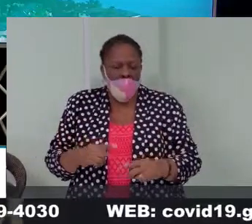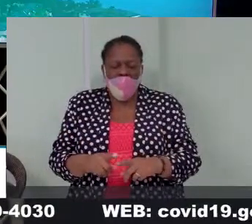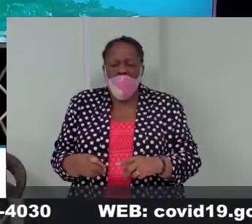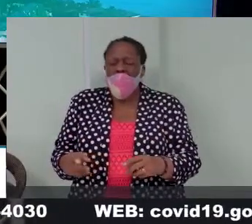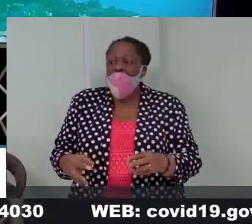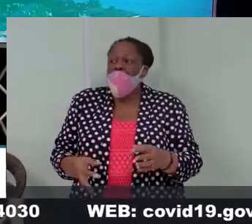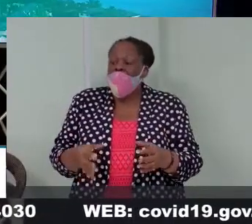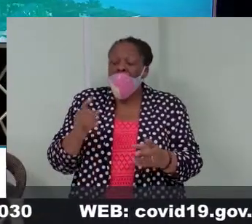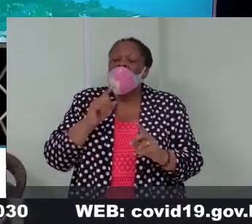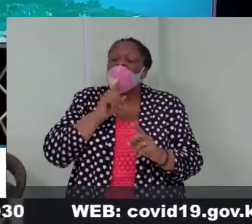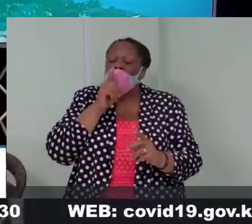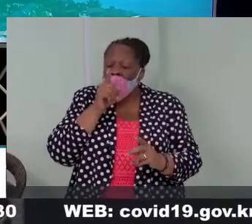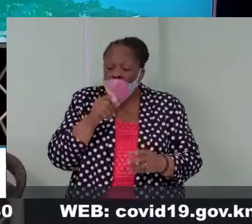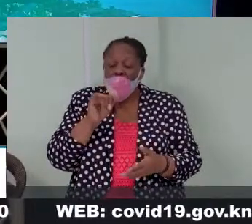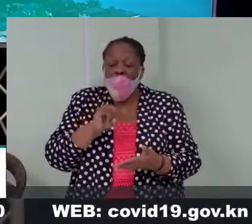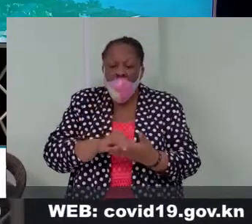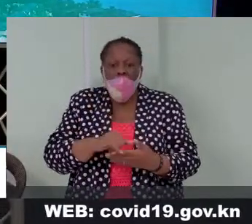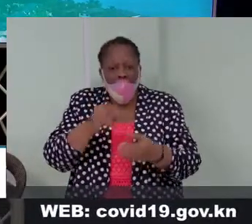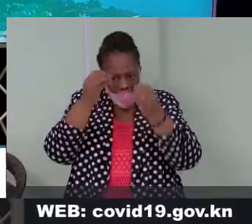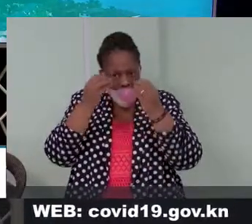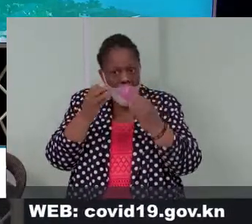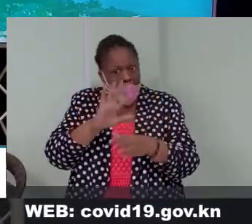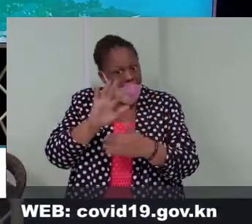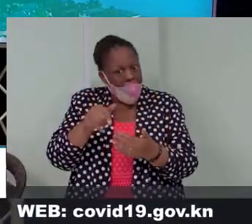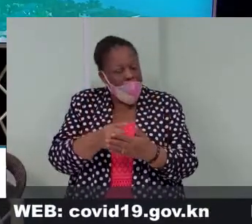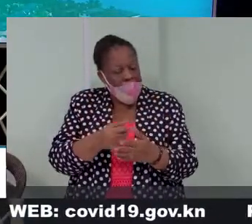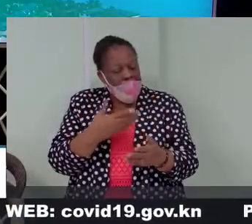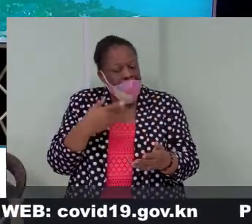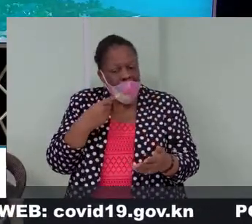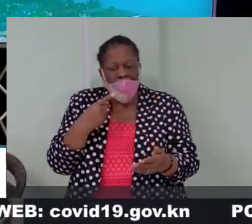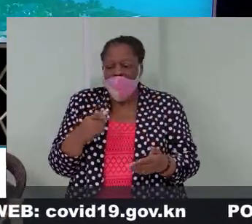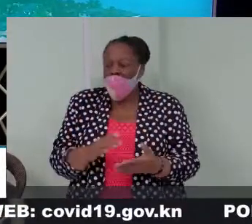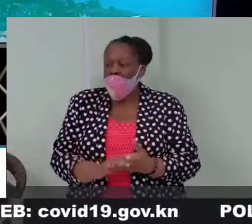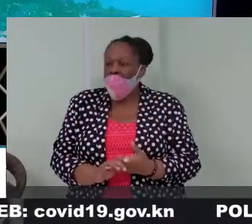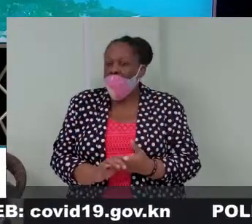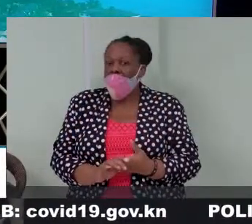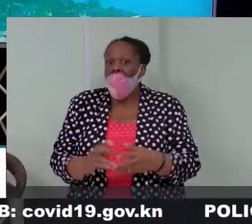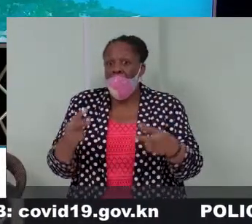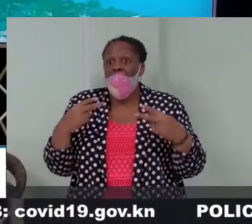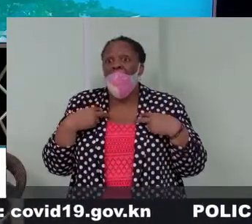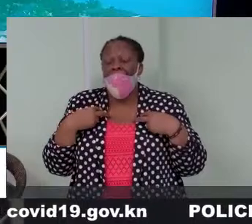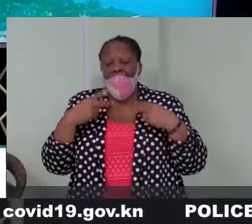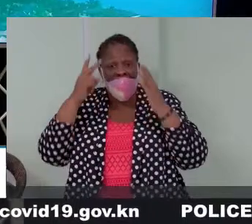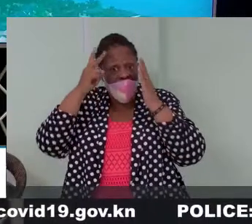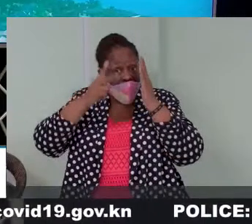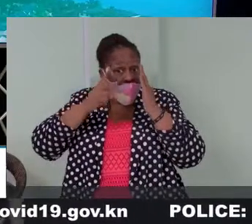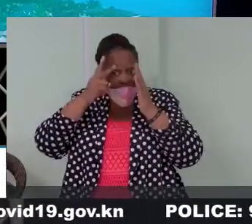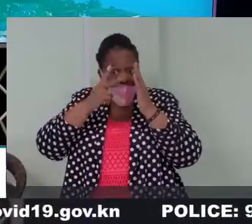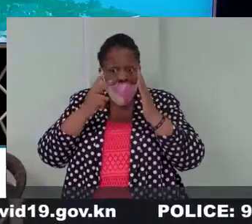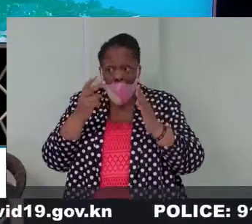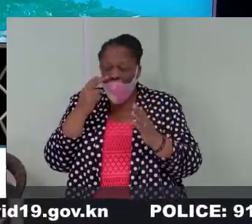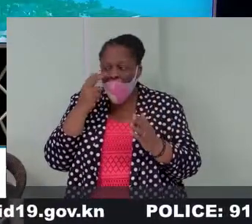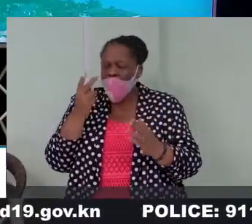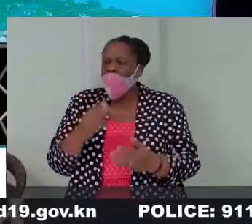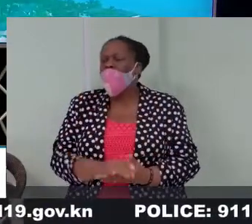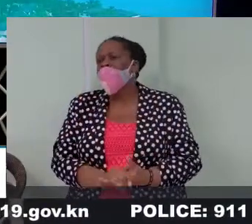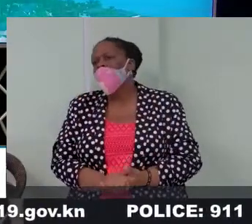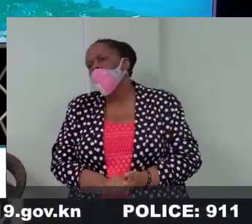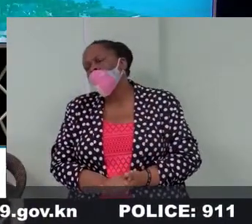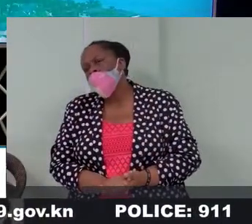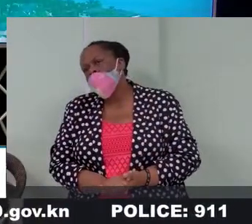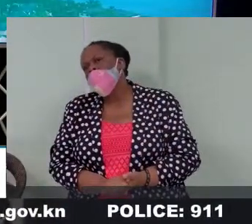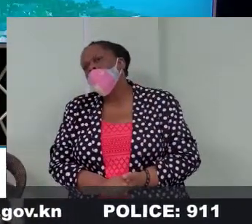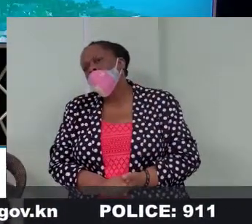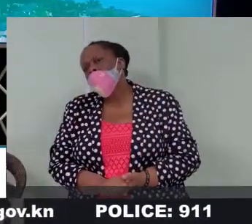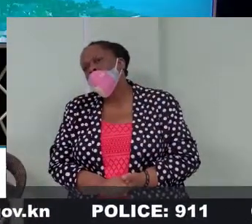we even, at present, we are evaluating video footage of the individuals interacting with the front desk staff